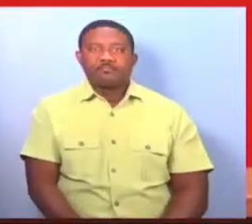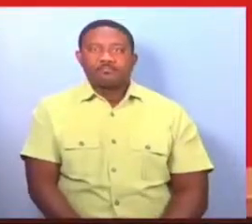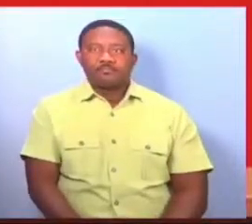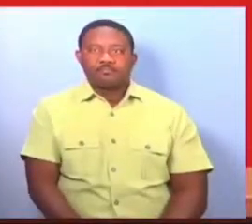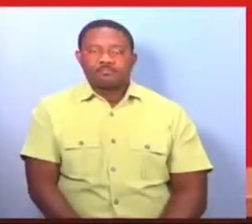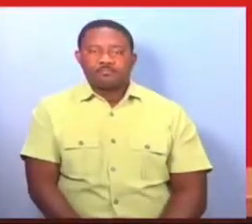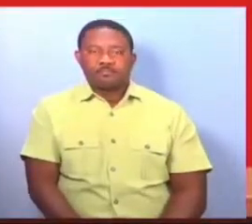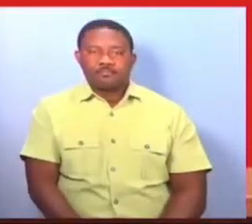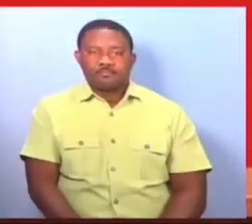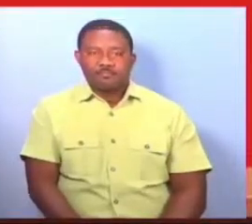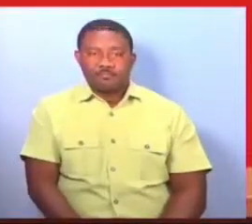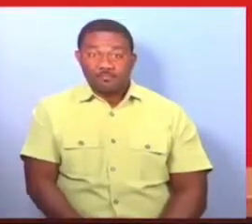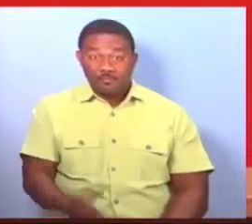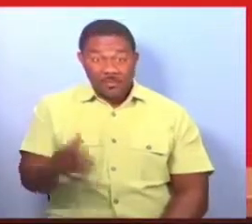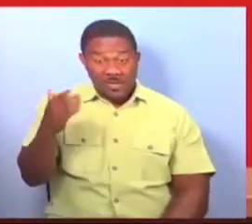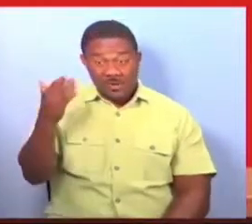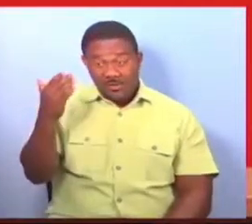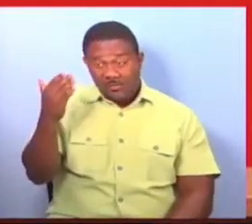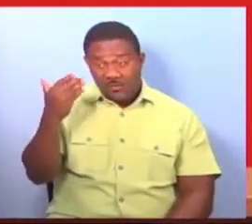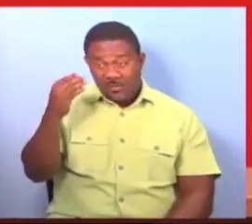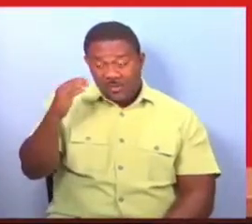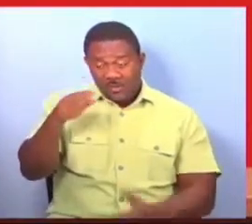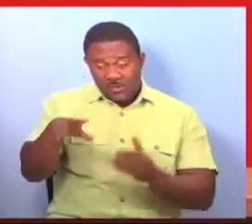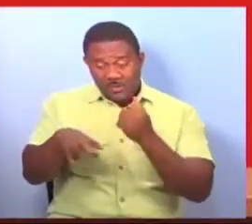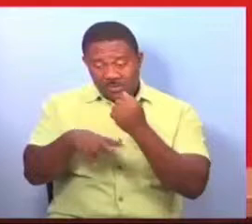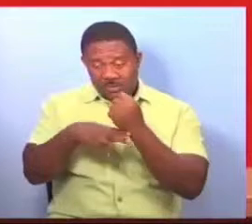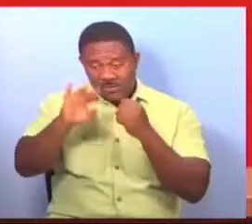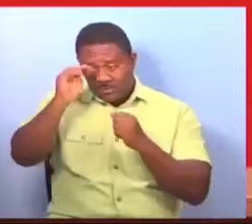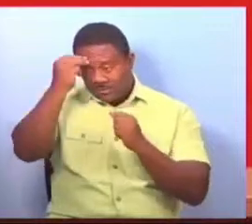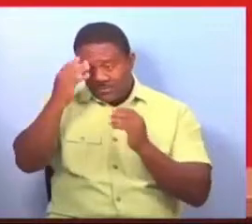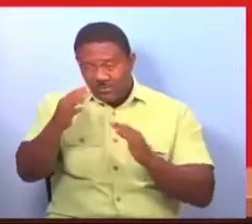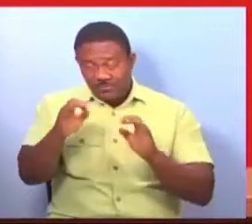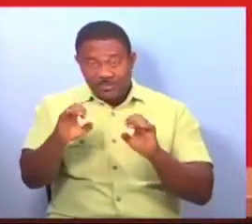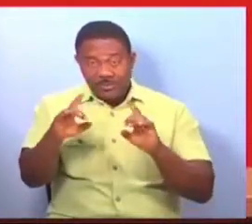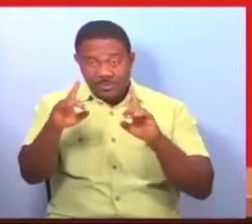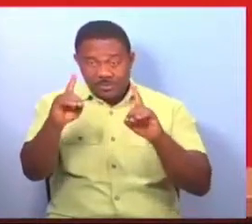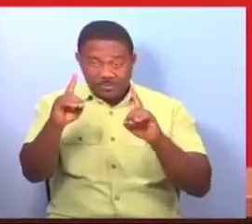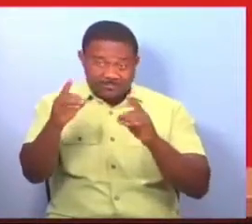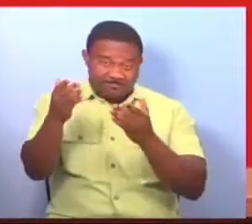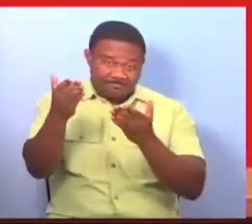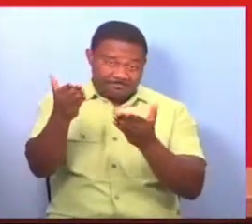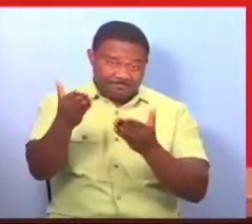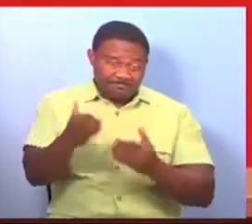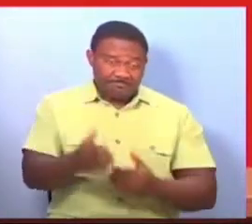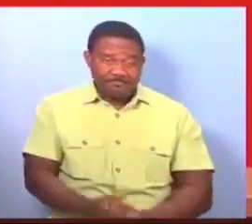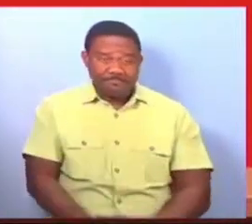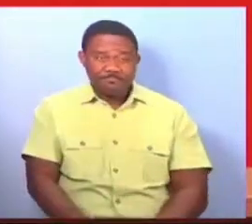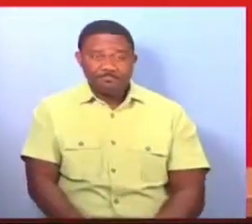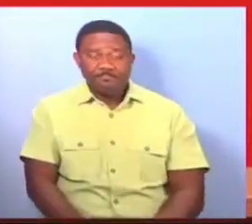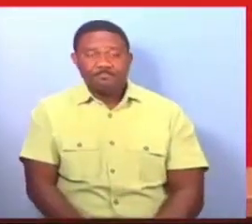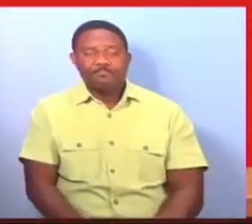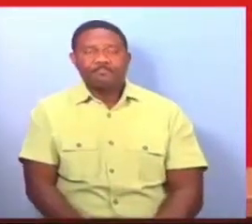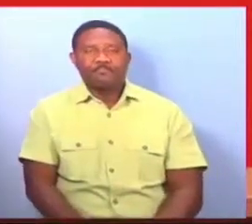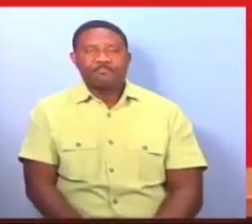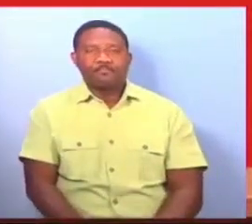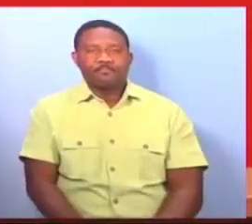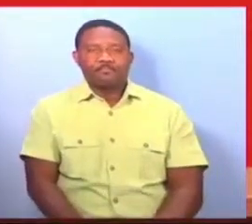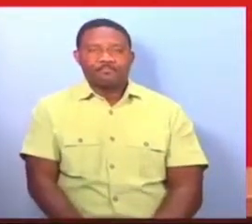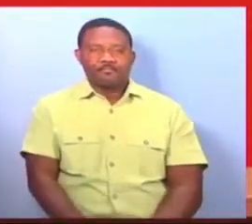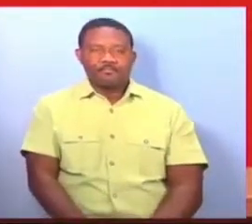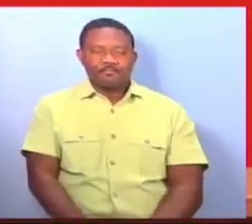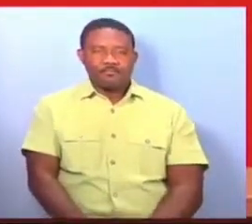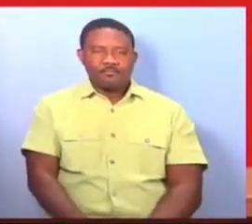Honorable former Deputy Minister for Education. Thank you very much, Mr. Speaker. I rise to thank